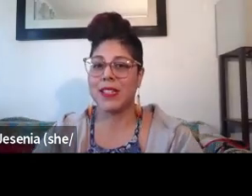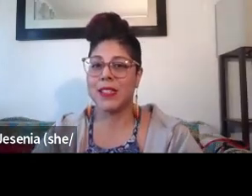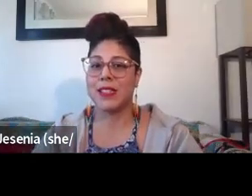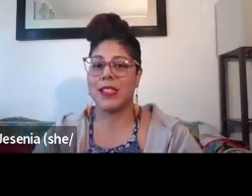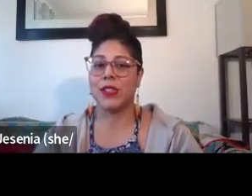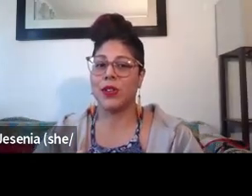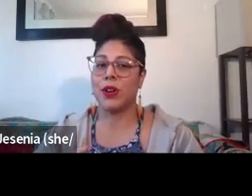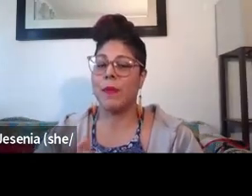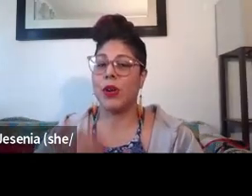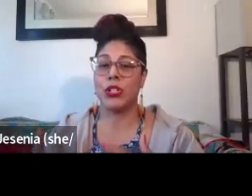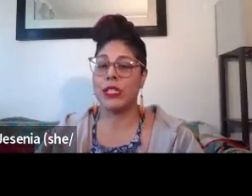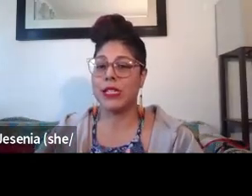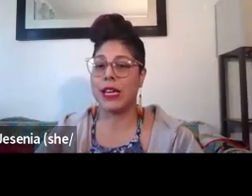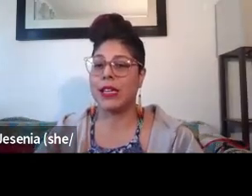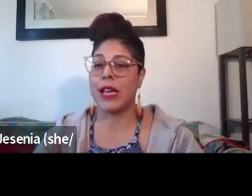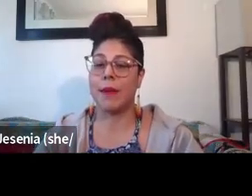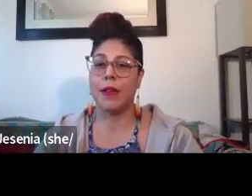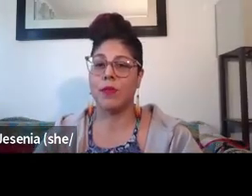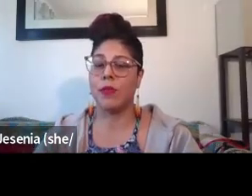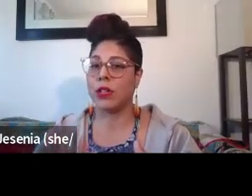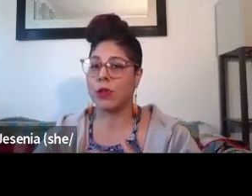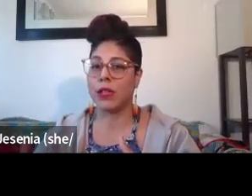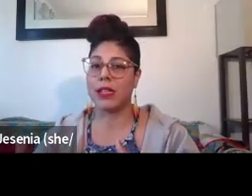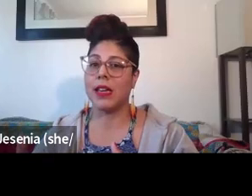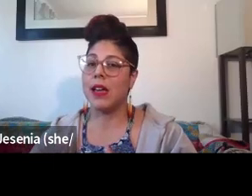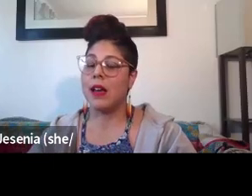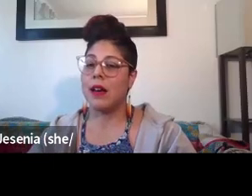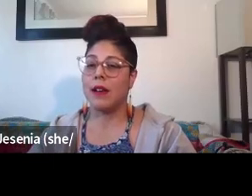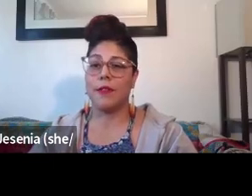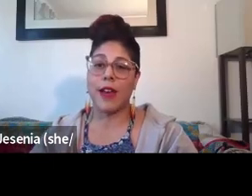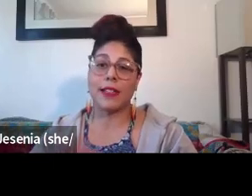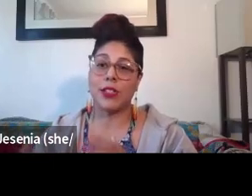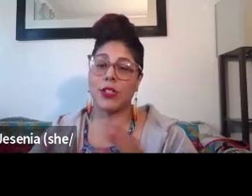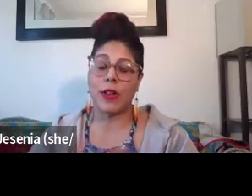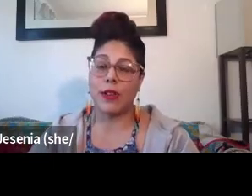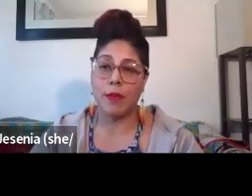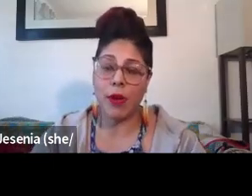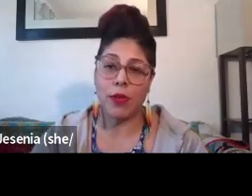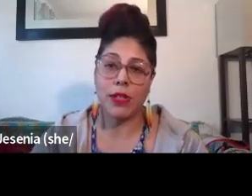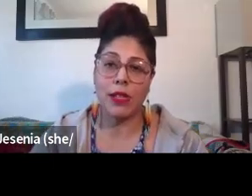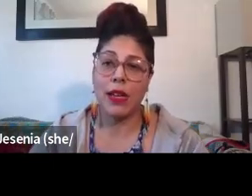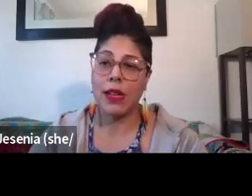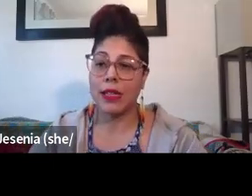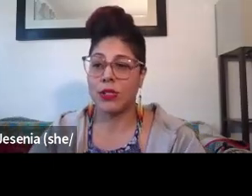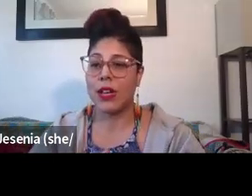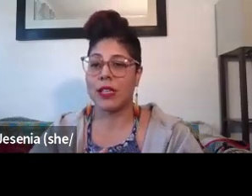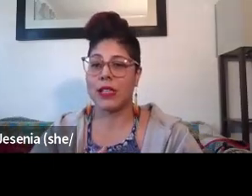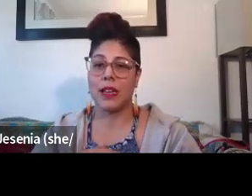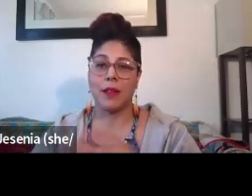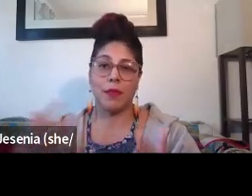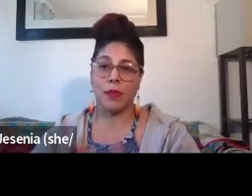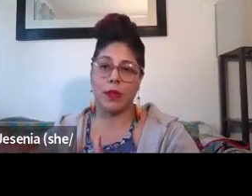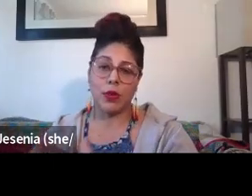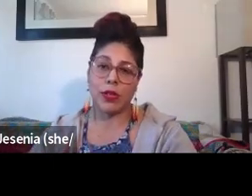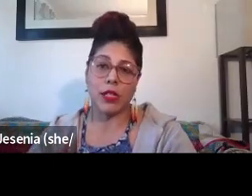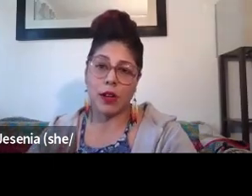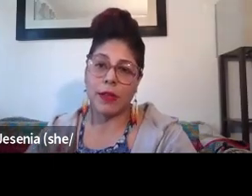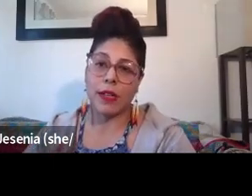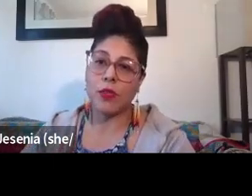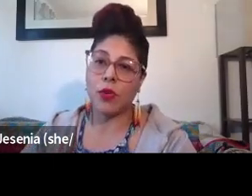infographics that we've created for each of these organizations.